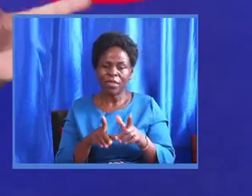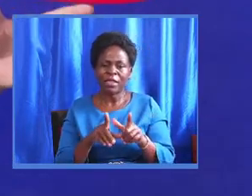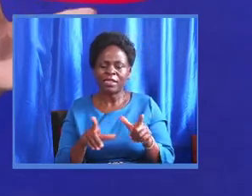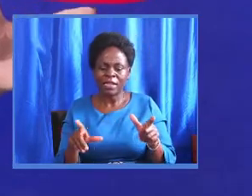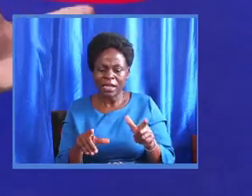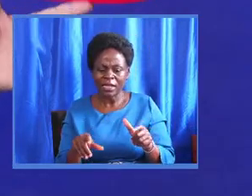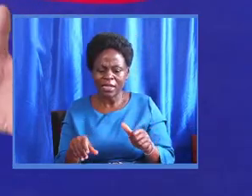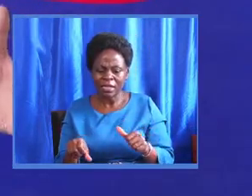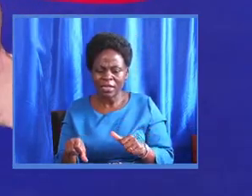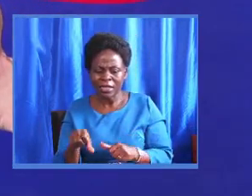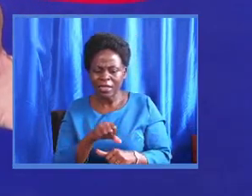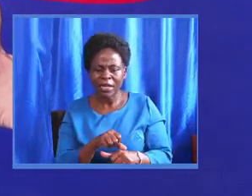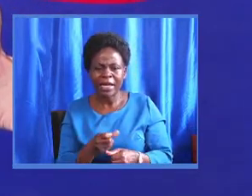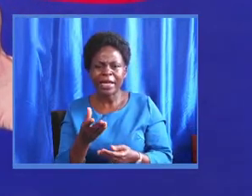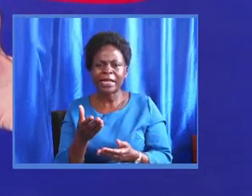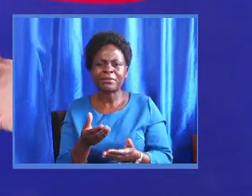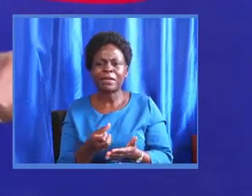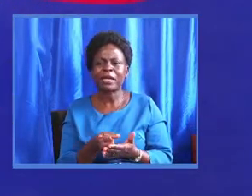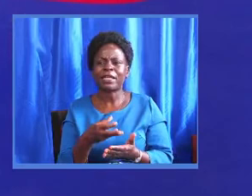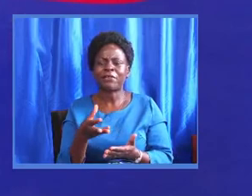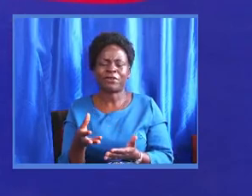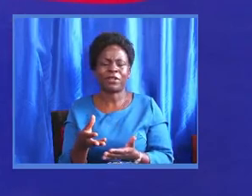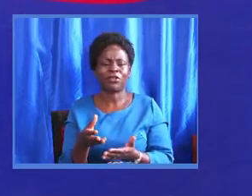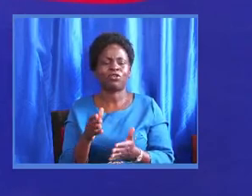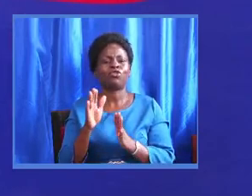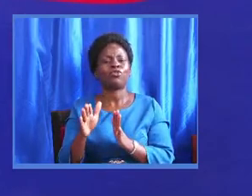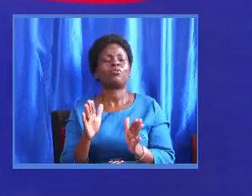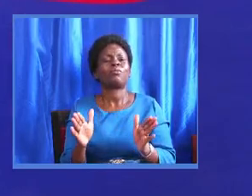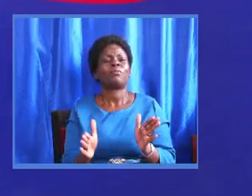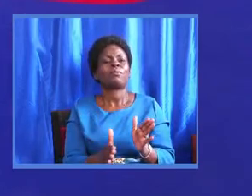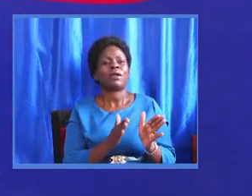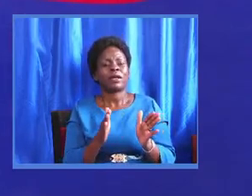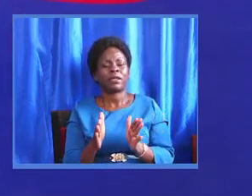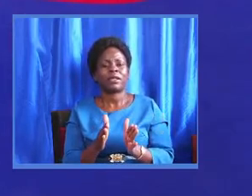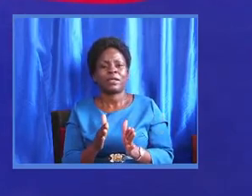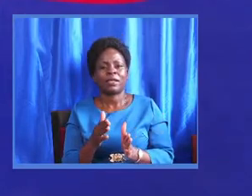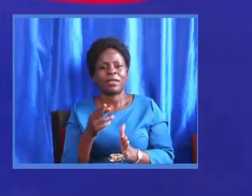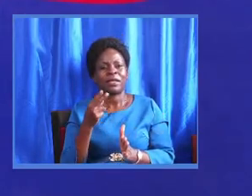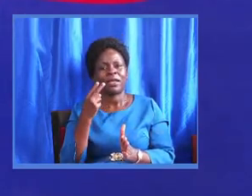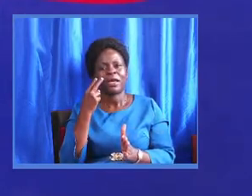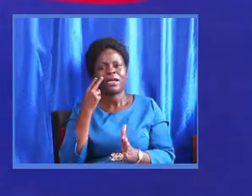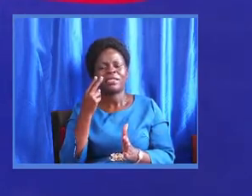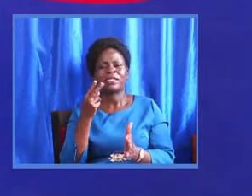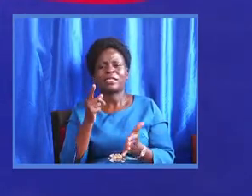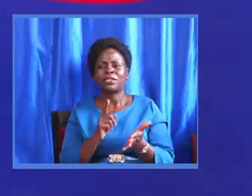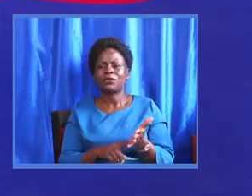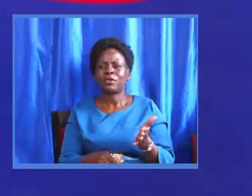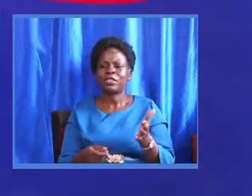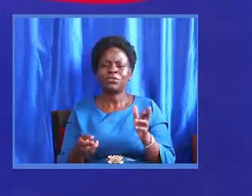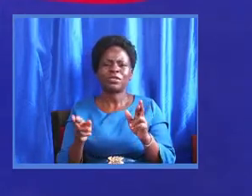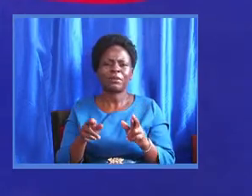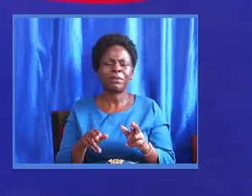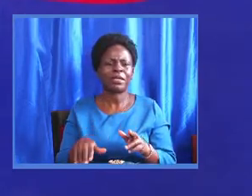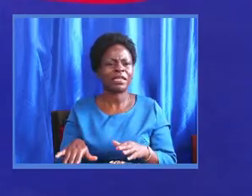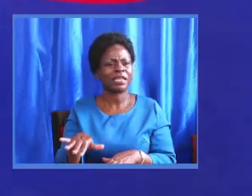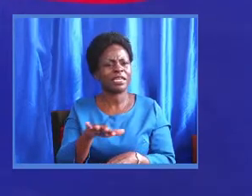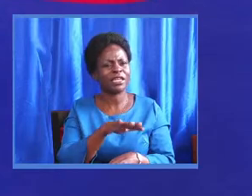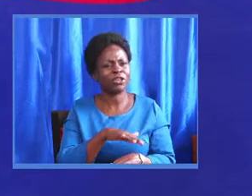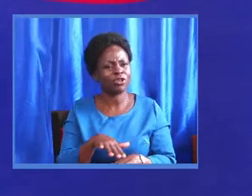a swamp, expect value. So you plan and see what is going to happen in your area in the next 5 years.